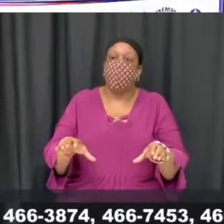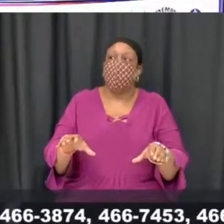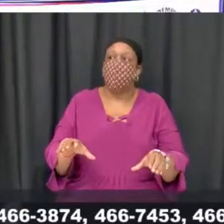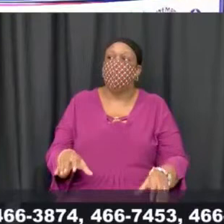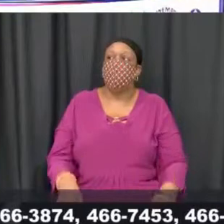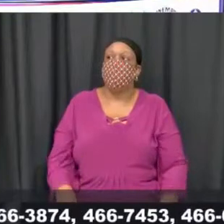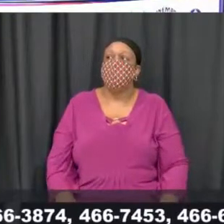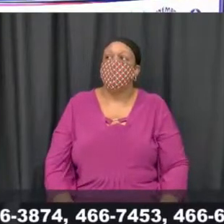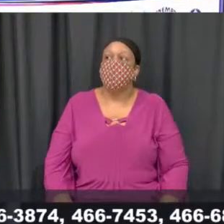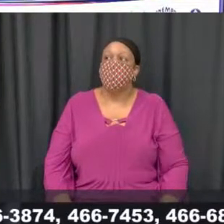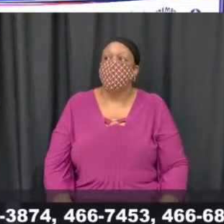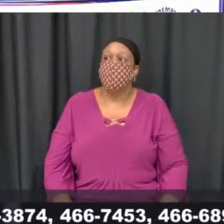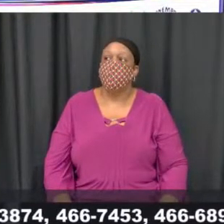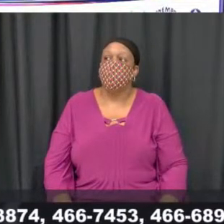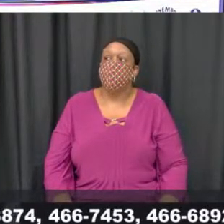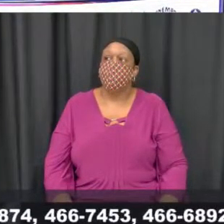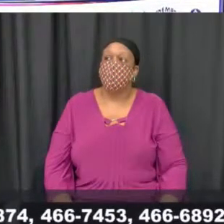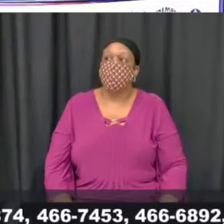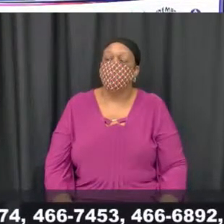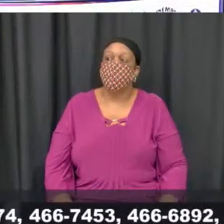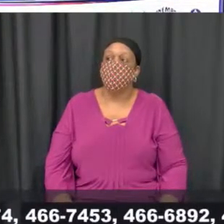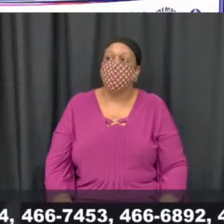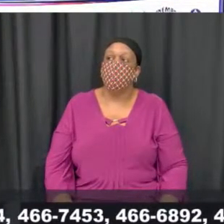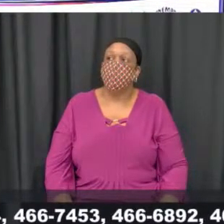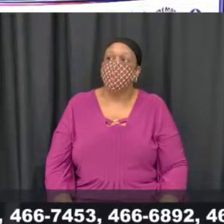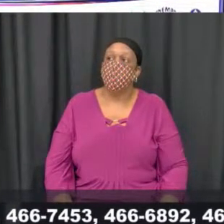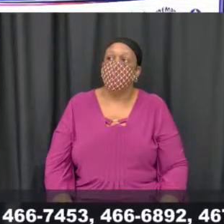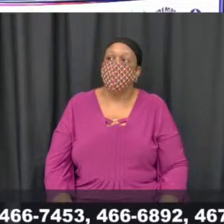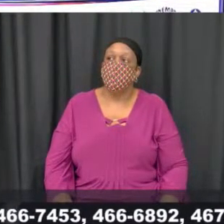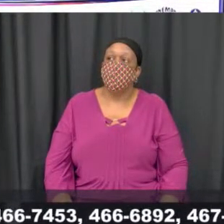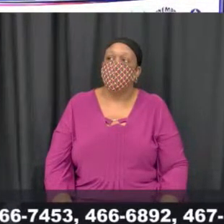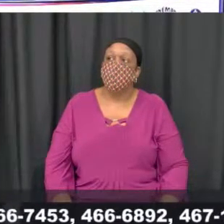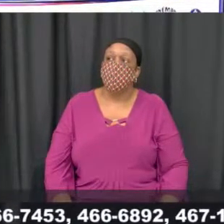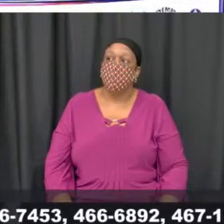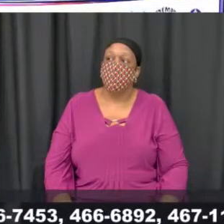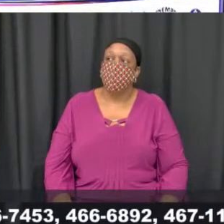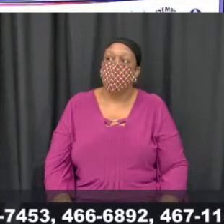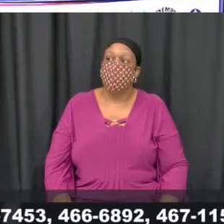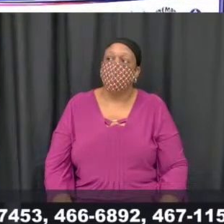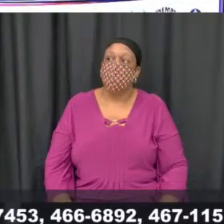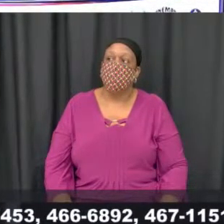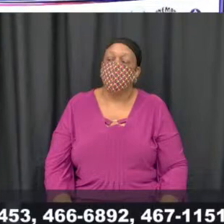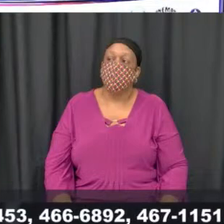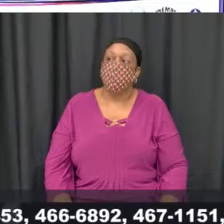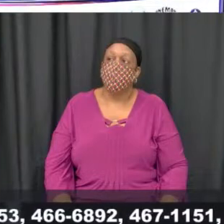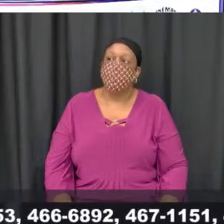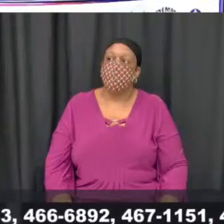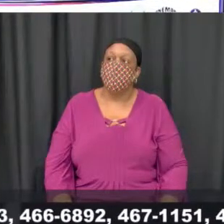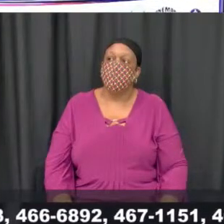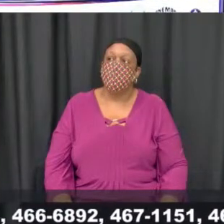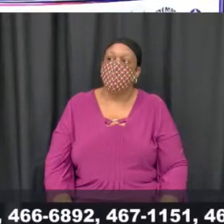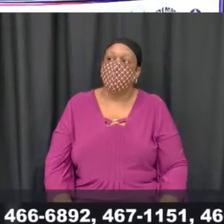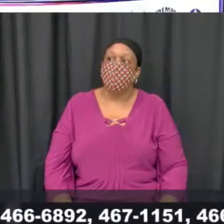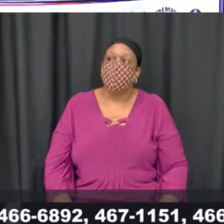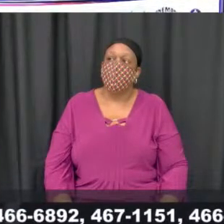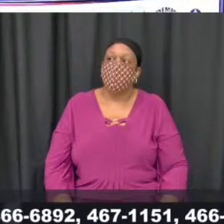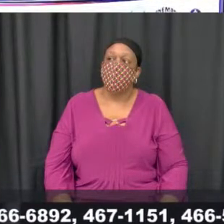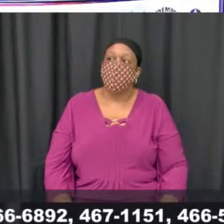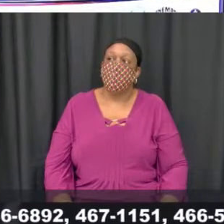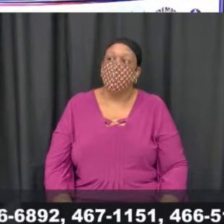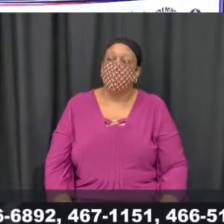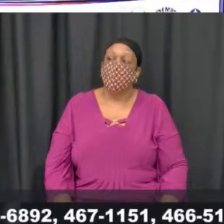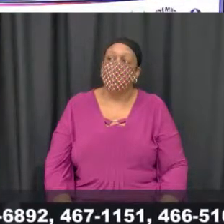on the population figure of the census undertaken since 2011, is there any more recent